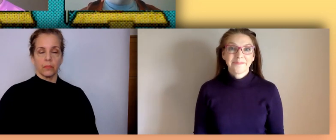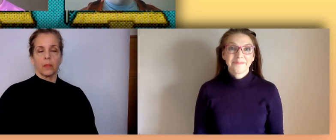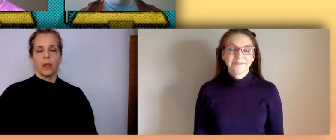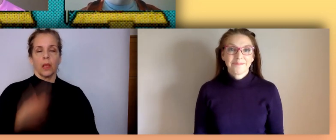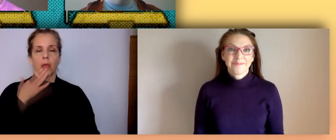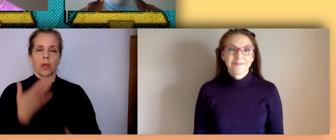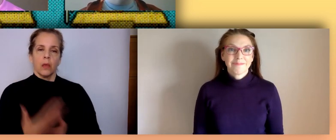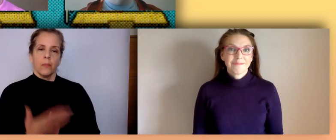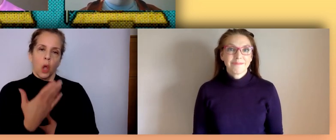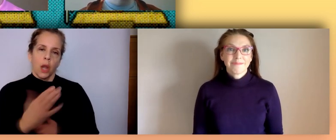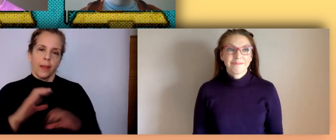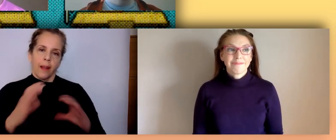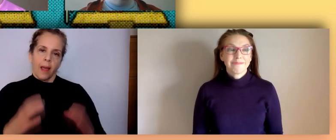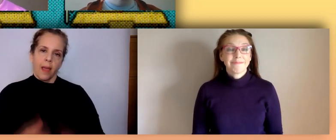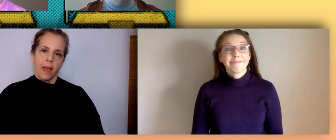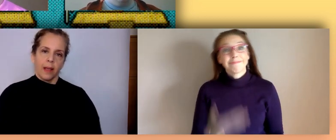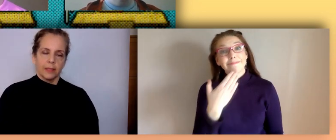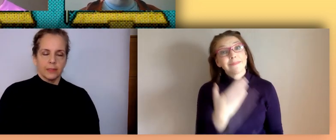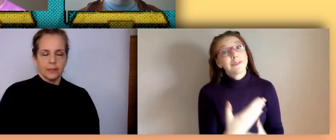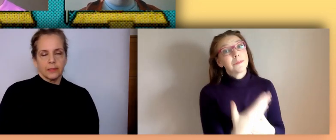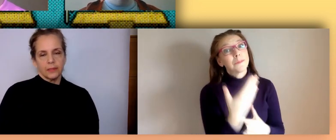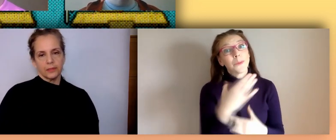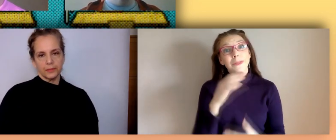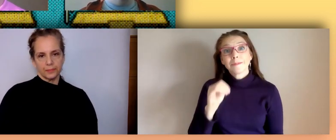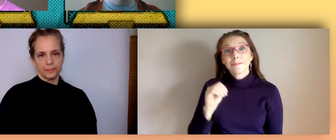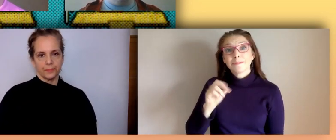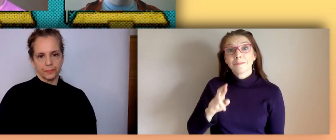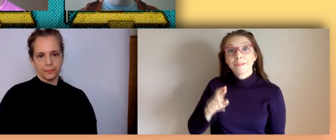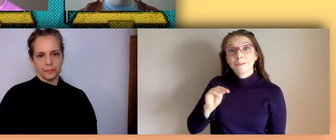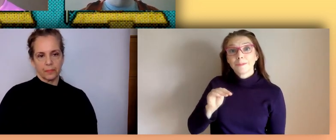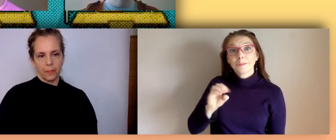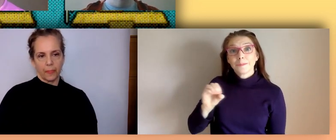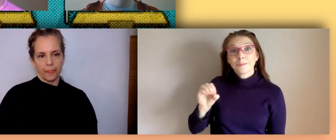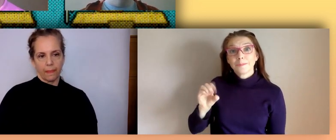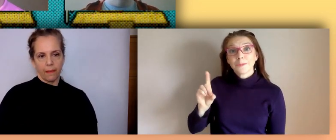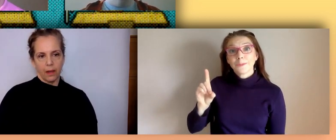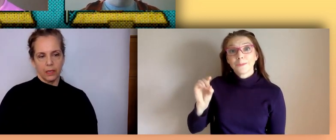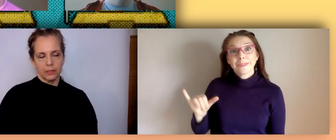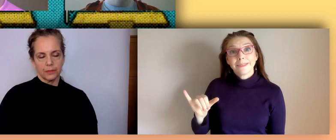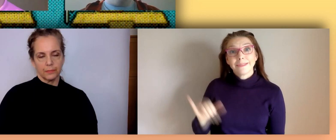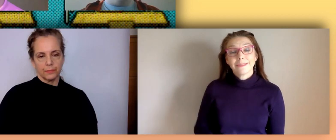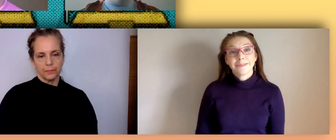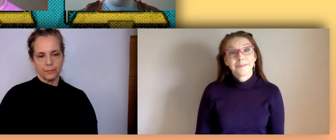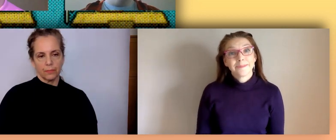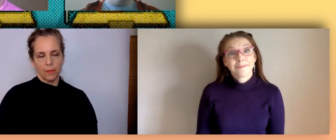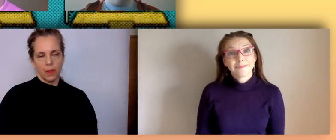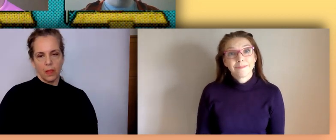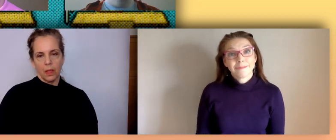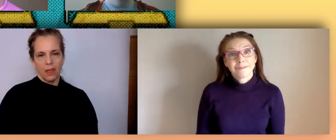Good morning, class. Good morning, Mr. Moody.